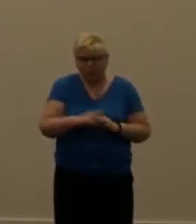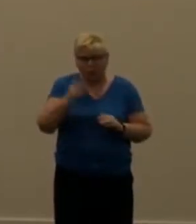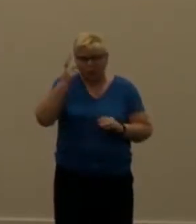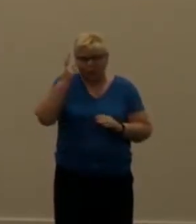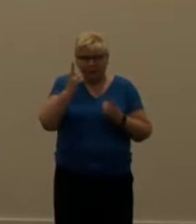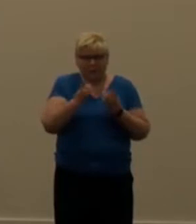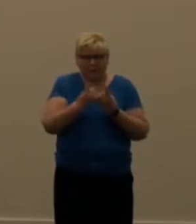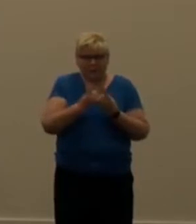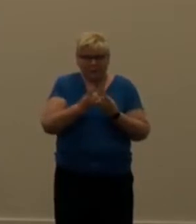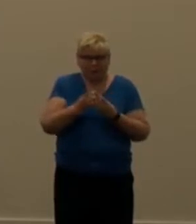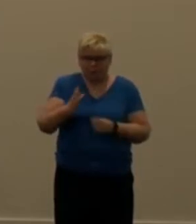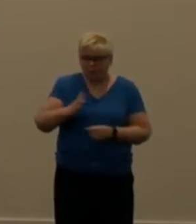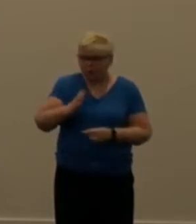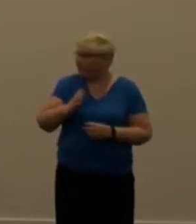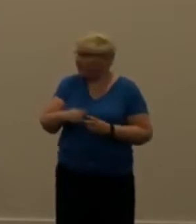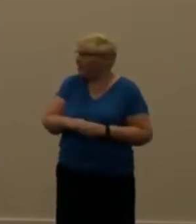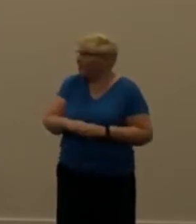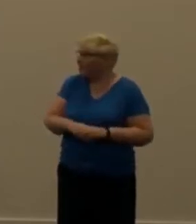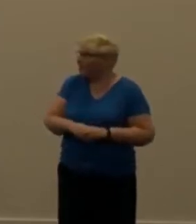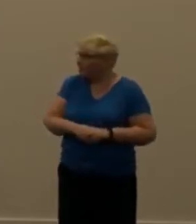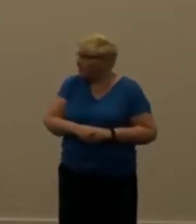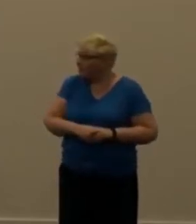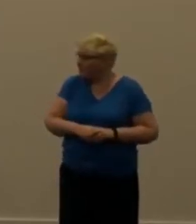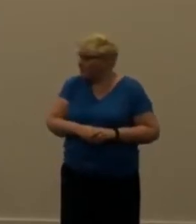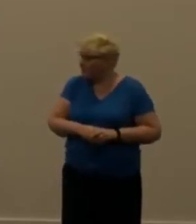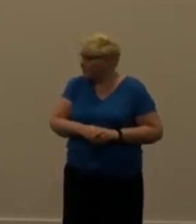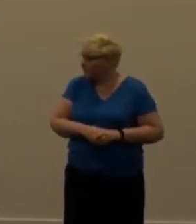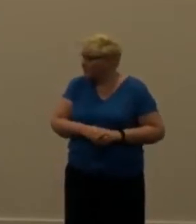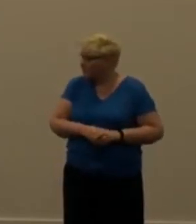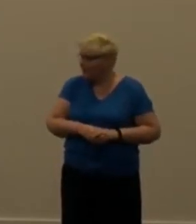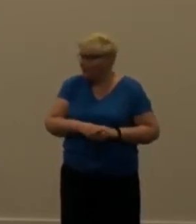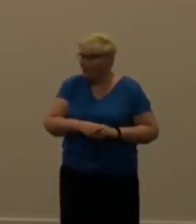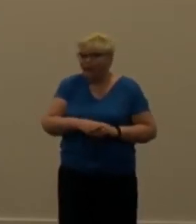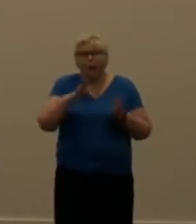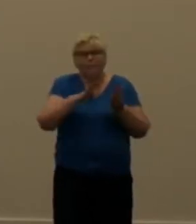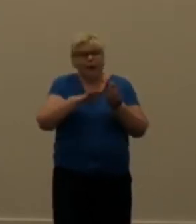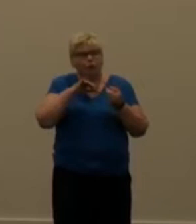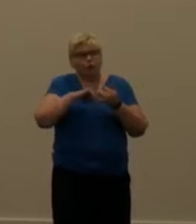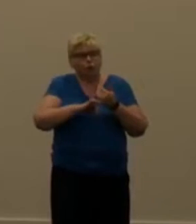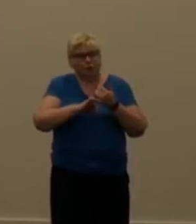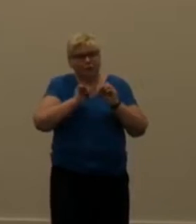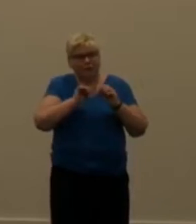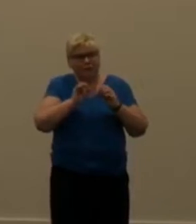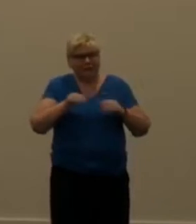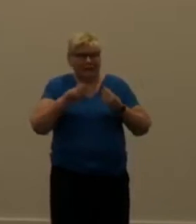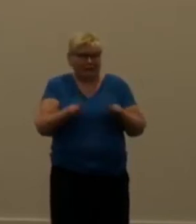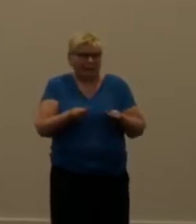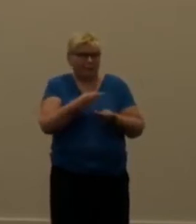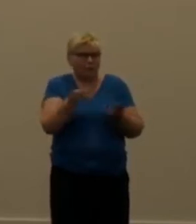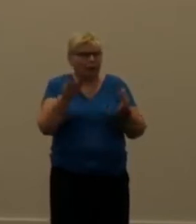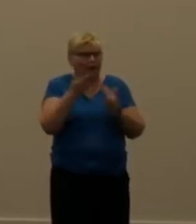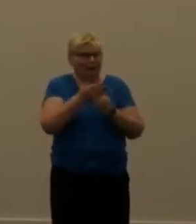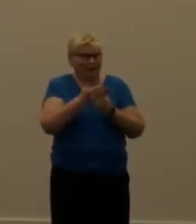running completely on the cloud. It is like you are, or Microsoft, because basically it's a product from Microsoft, is giving you access